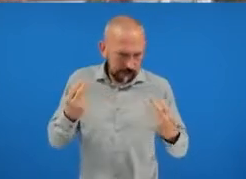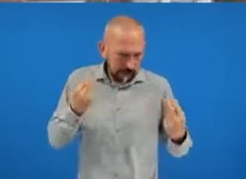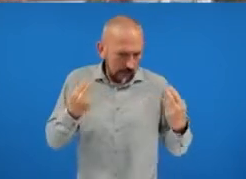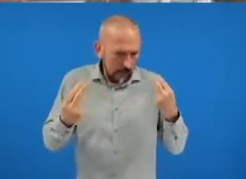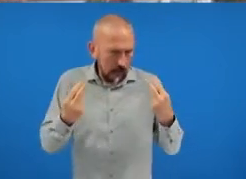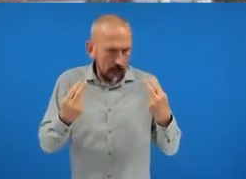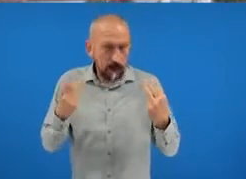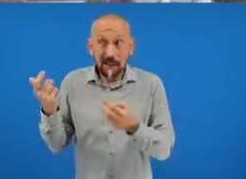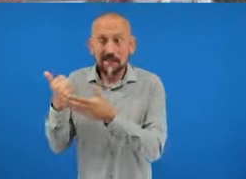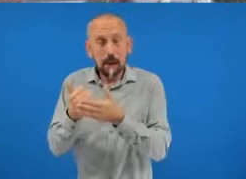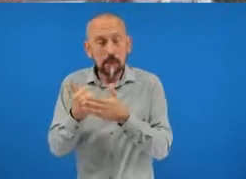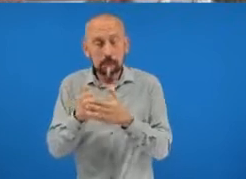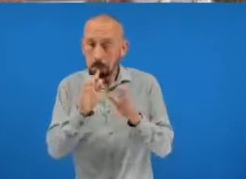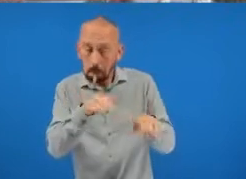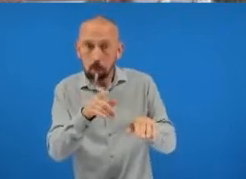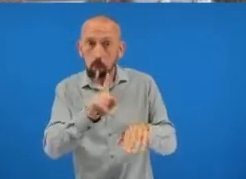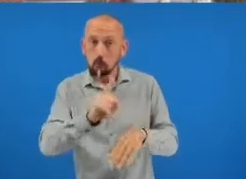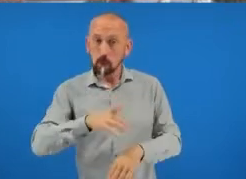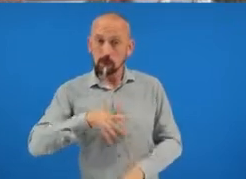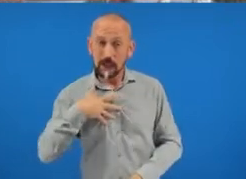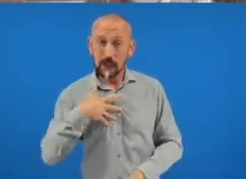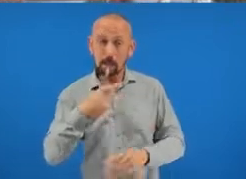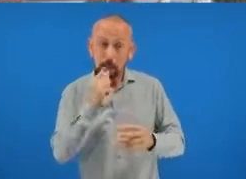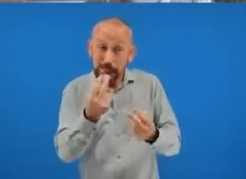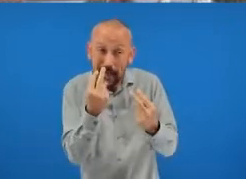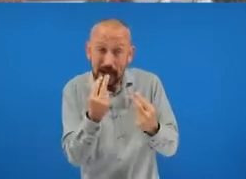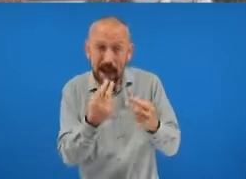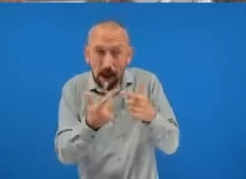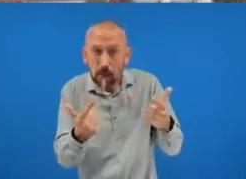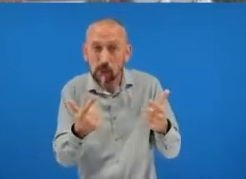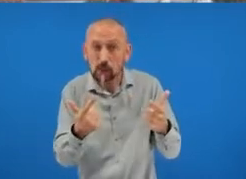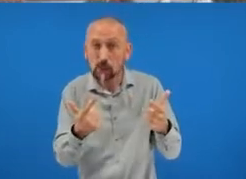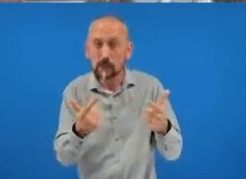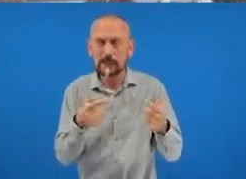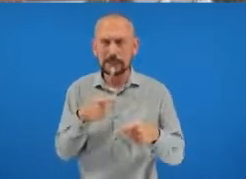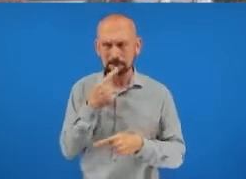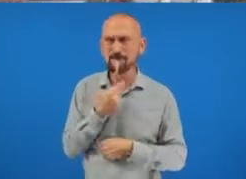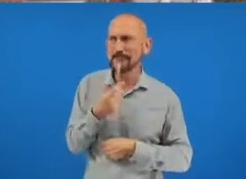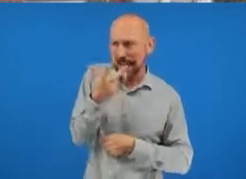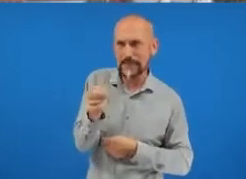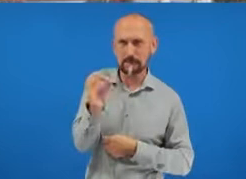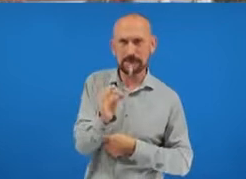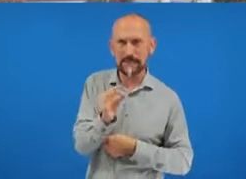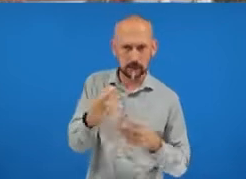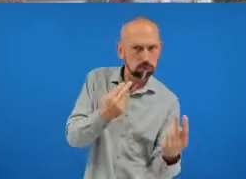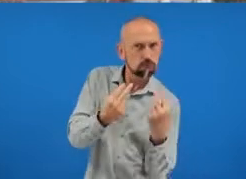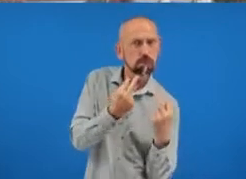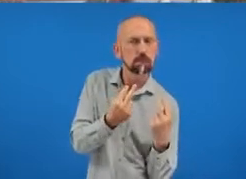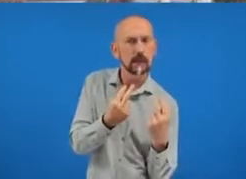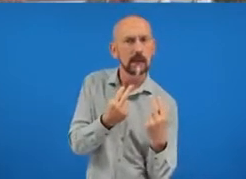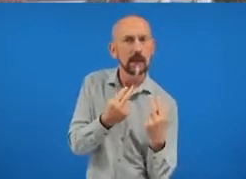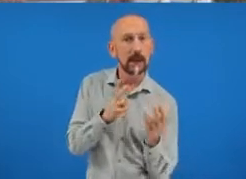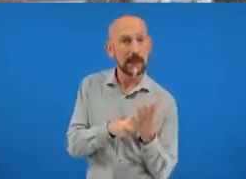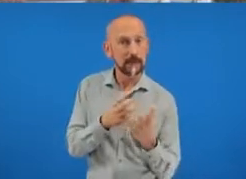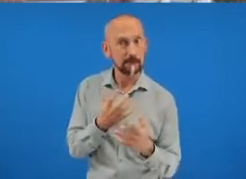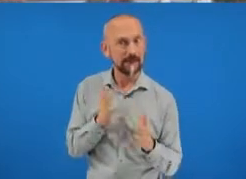a prediction. How much did she feel people were staring at her? And she rated that at 80%. And then she did the very courageous thing of